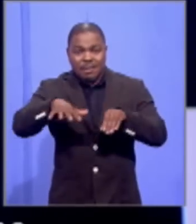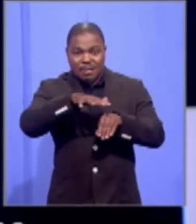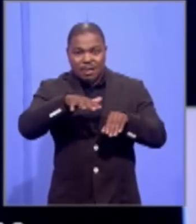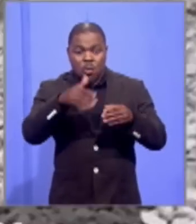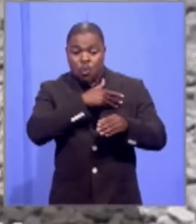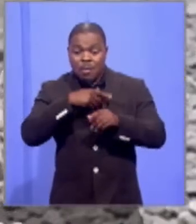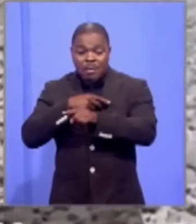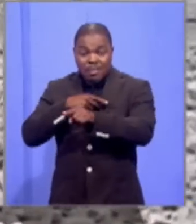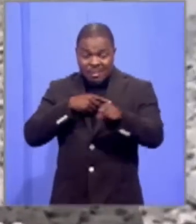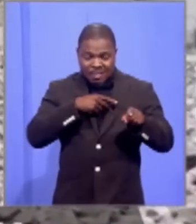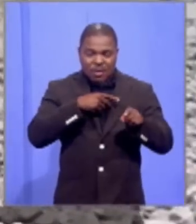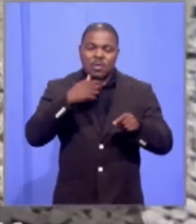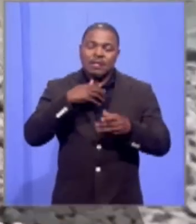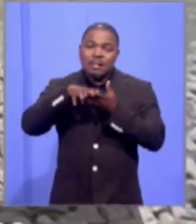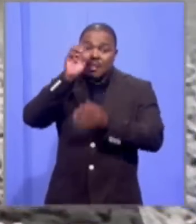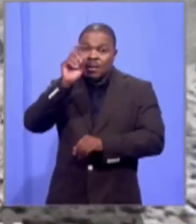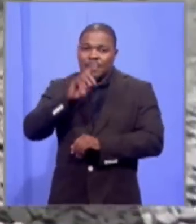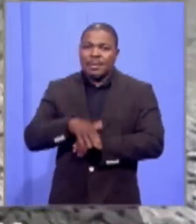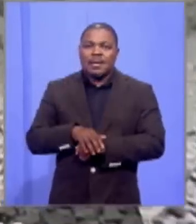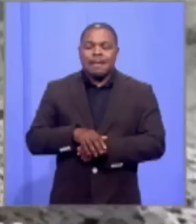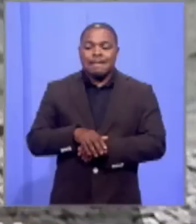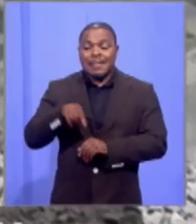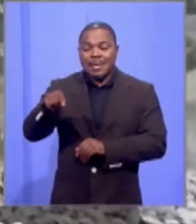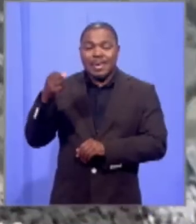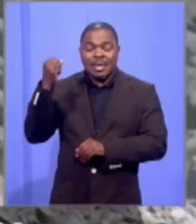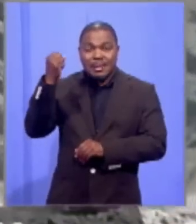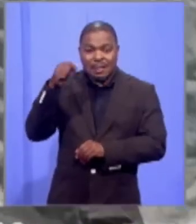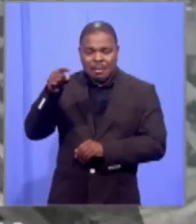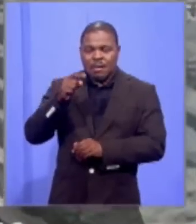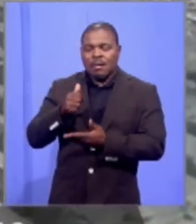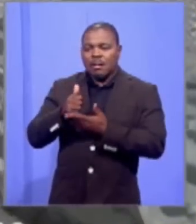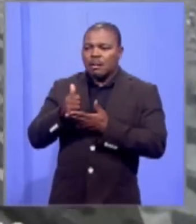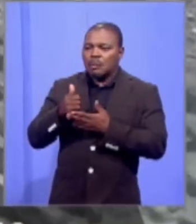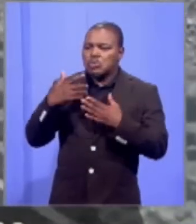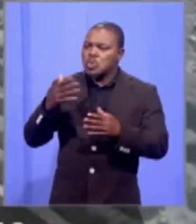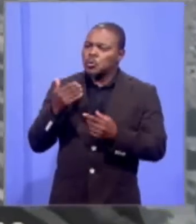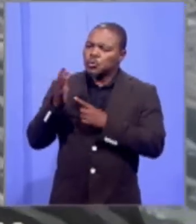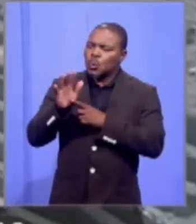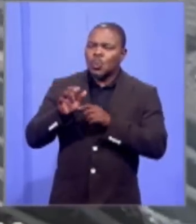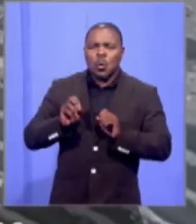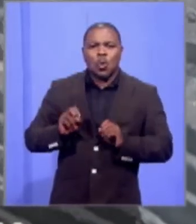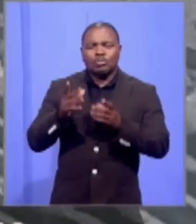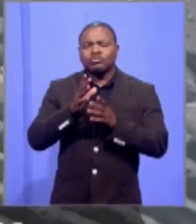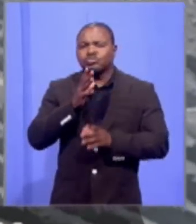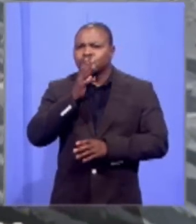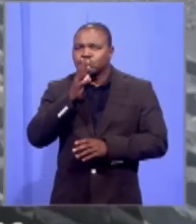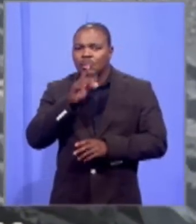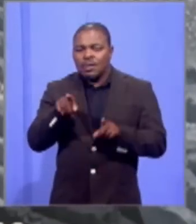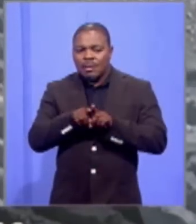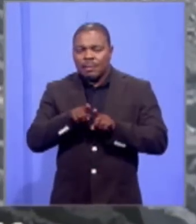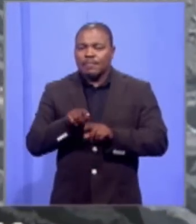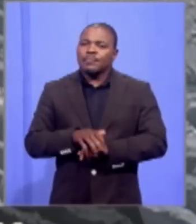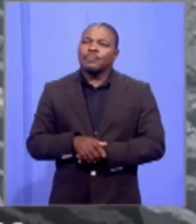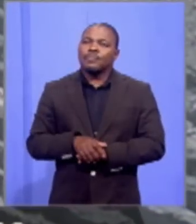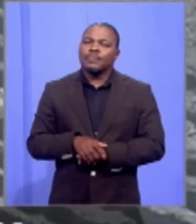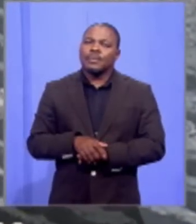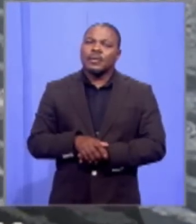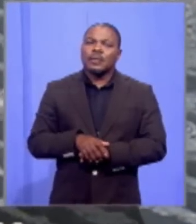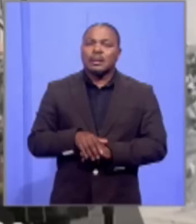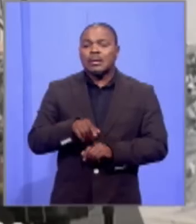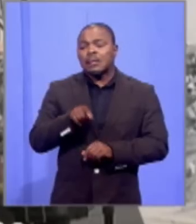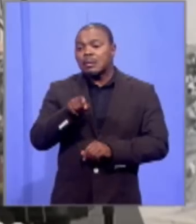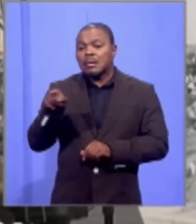thutile gore ha mining indaba e re file menyetla e mengata haholo re kopantsha le beng be leng gore bona ba